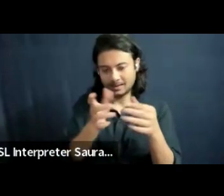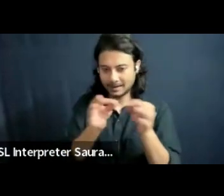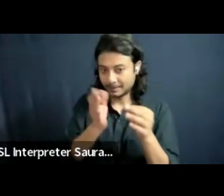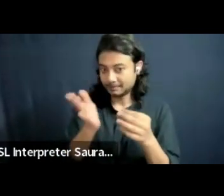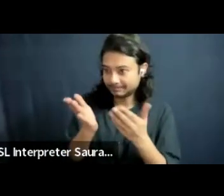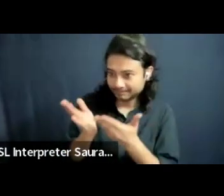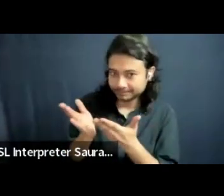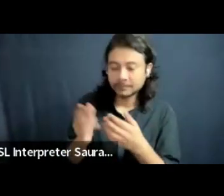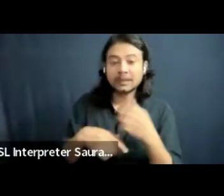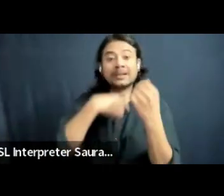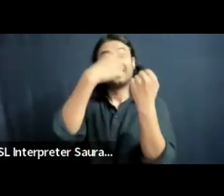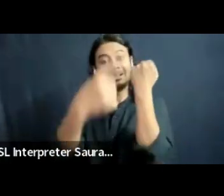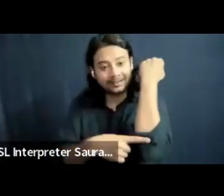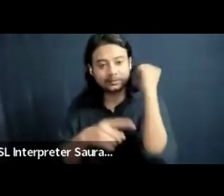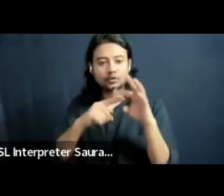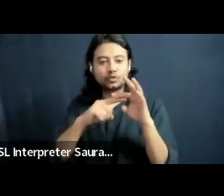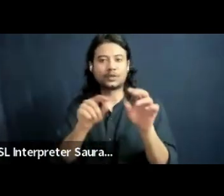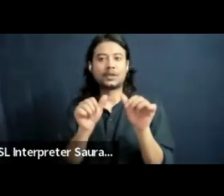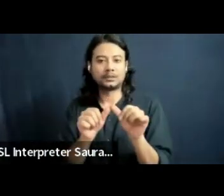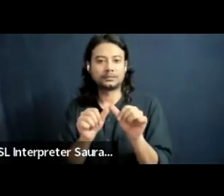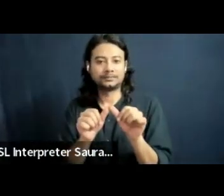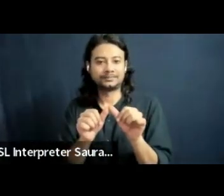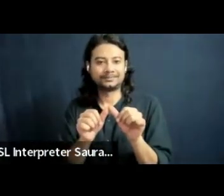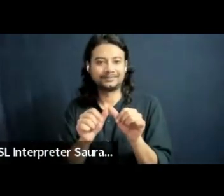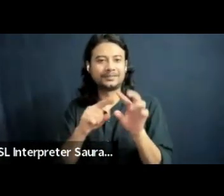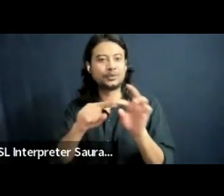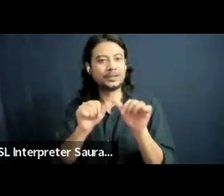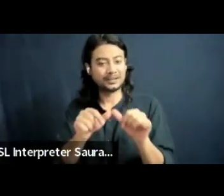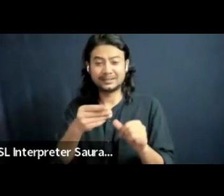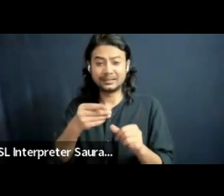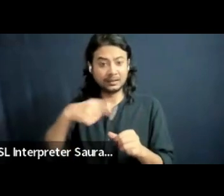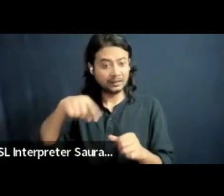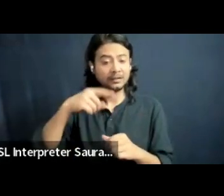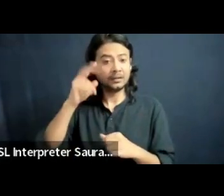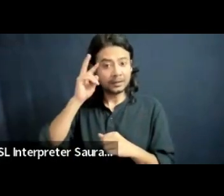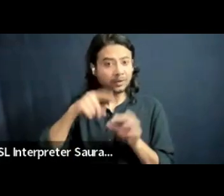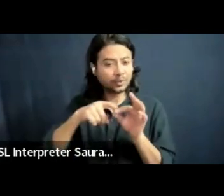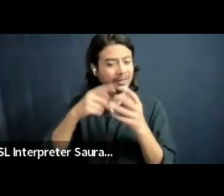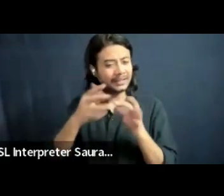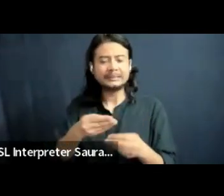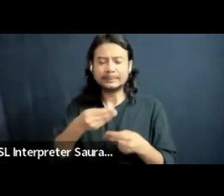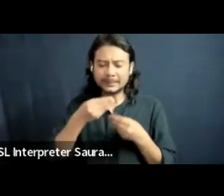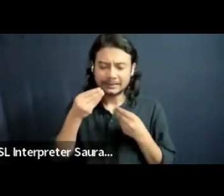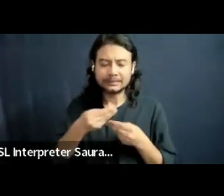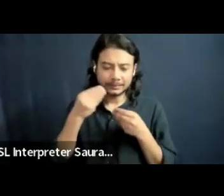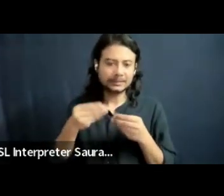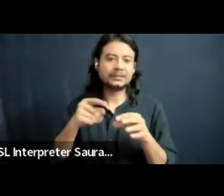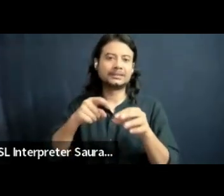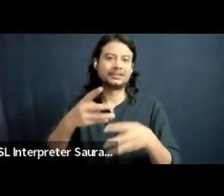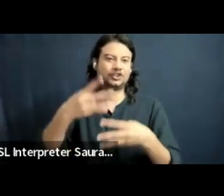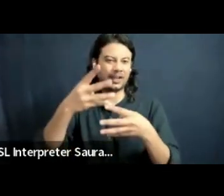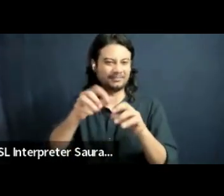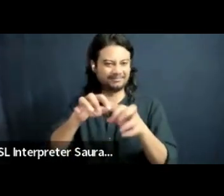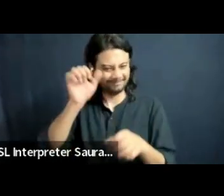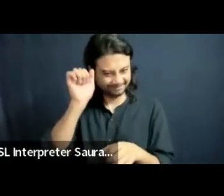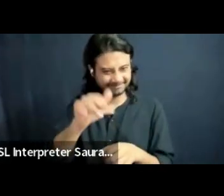any question, please feel free to put it on the chat box so that we can take it up during the session. So again, welcome you all. I